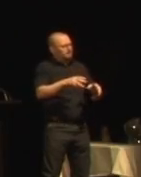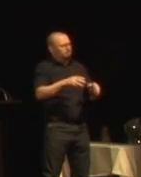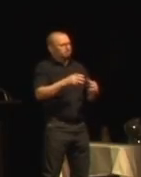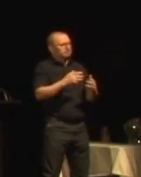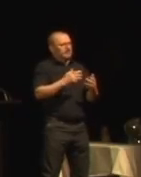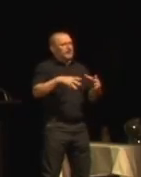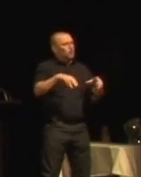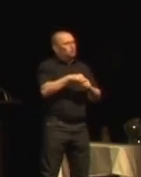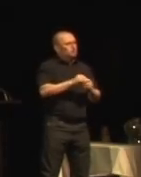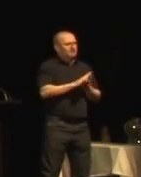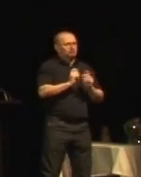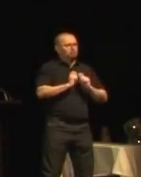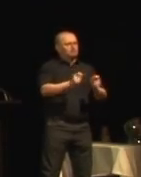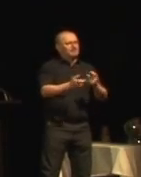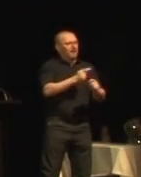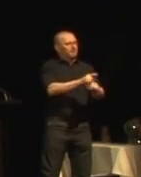treated.